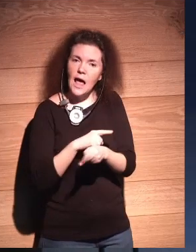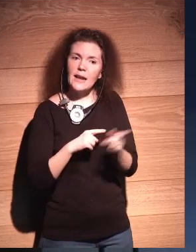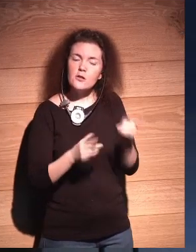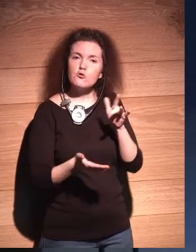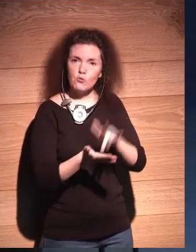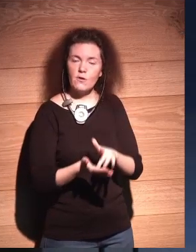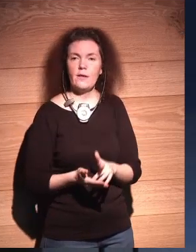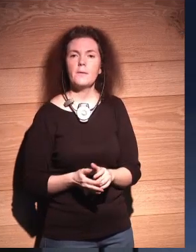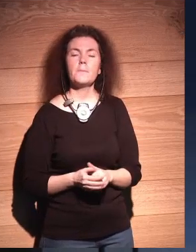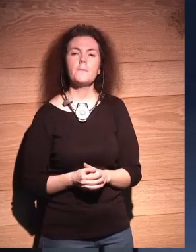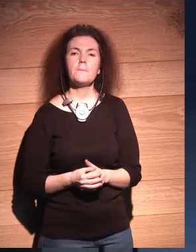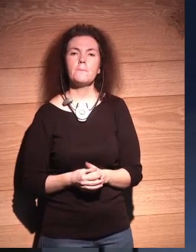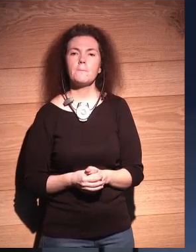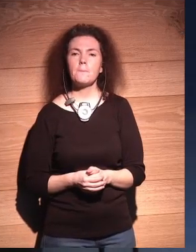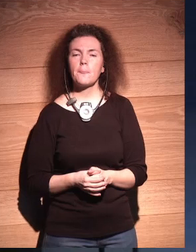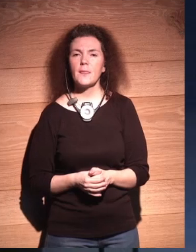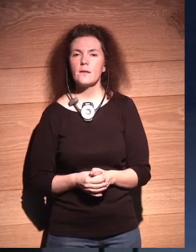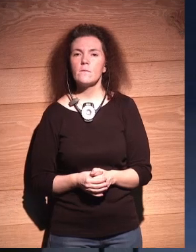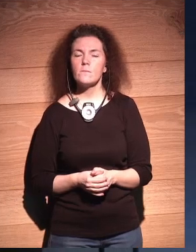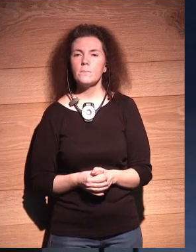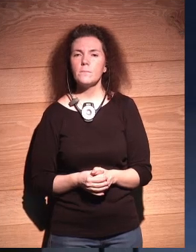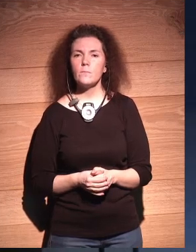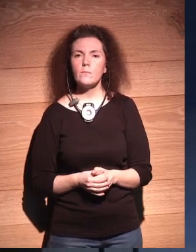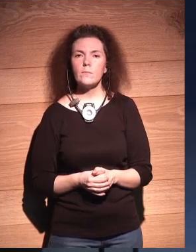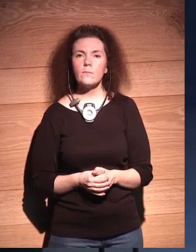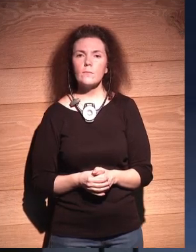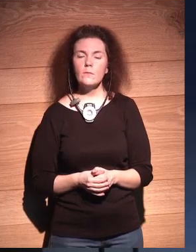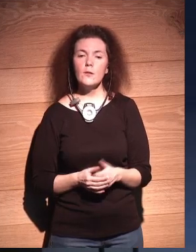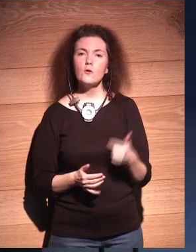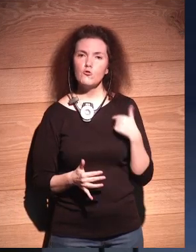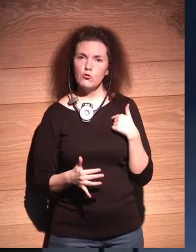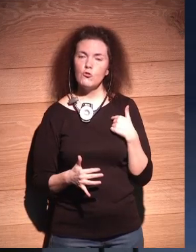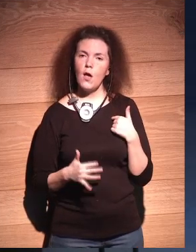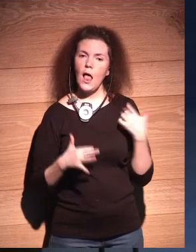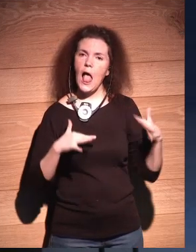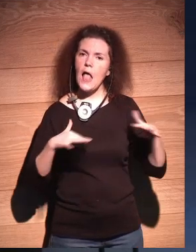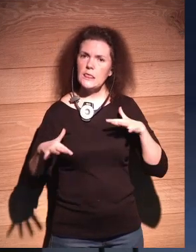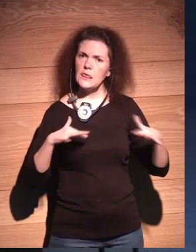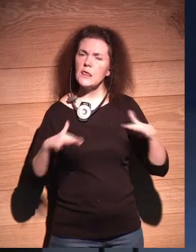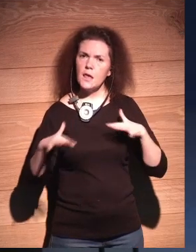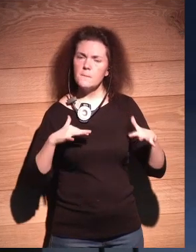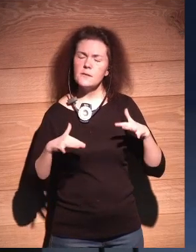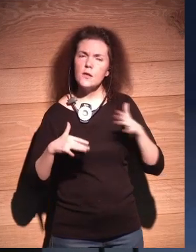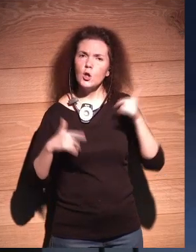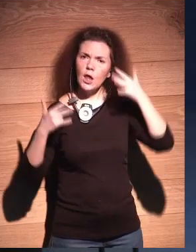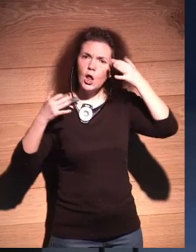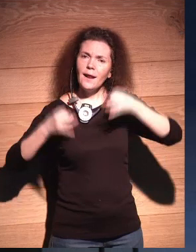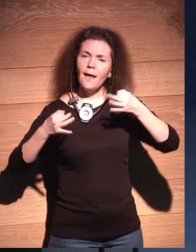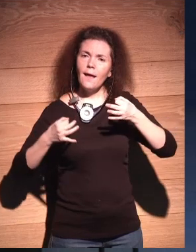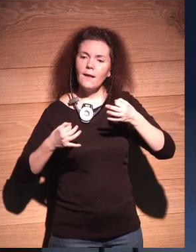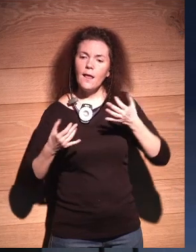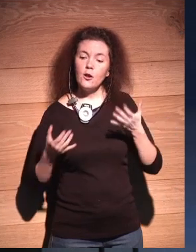and I'm an activist and believe in trying to prevent that from happening. You know, but it is a